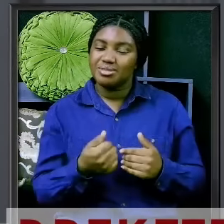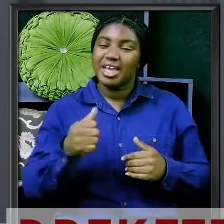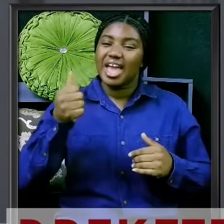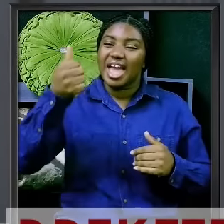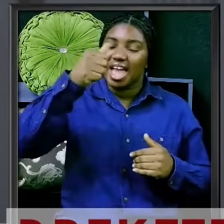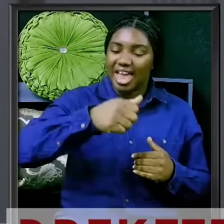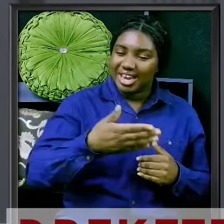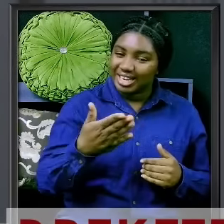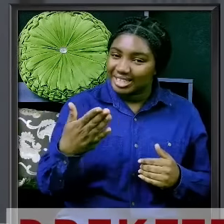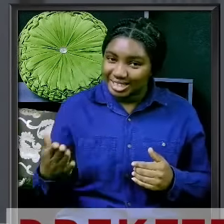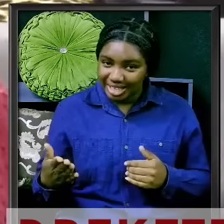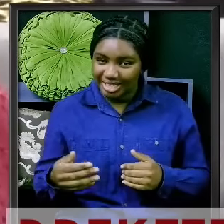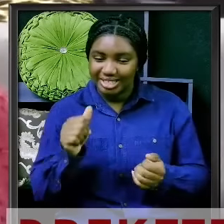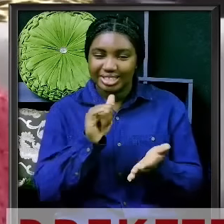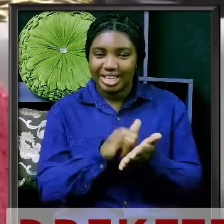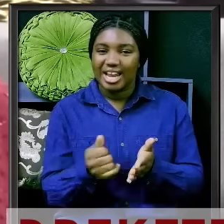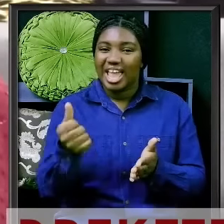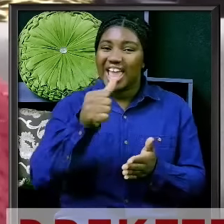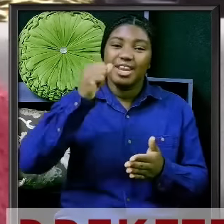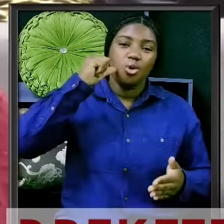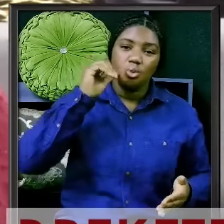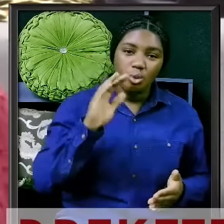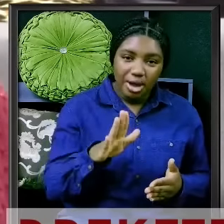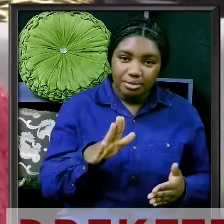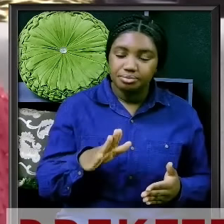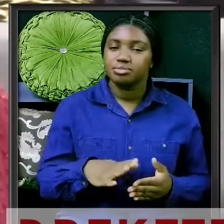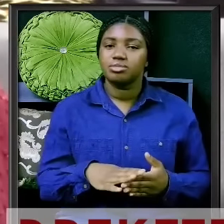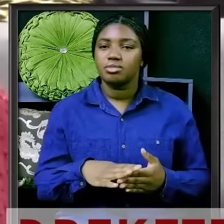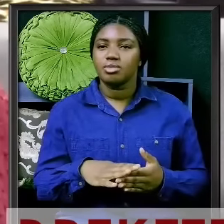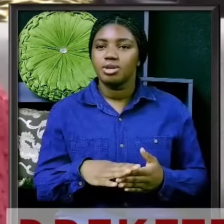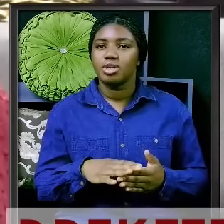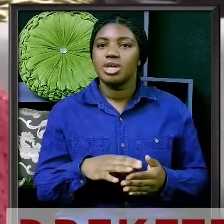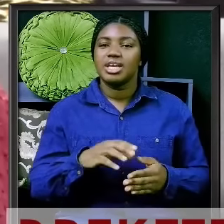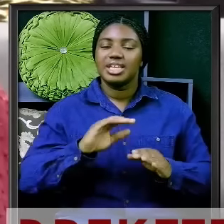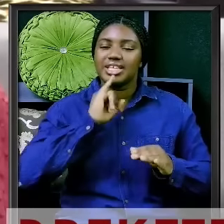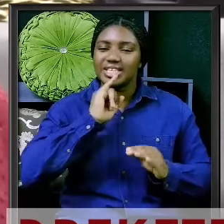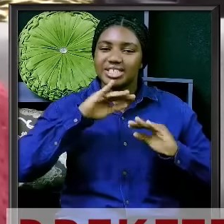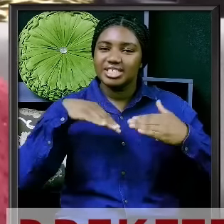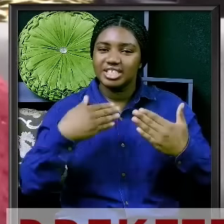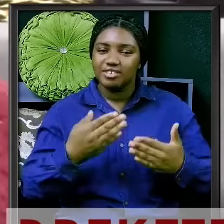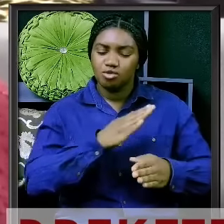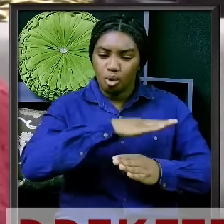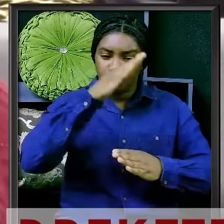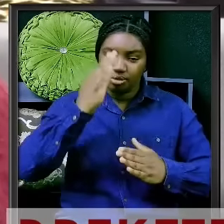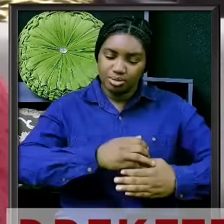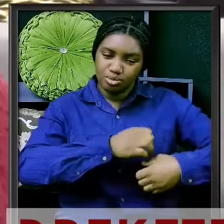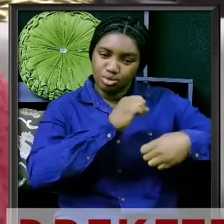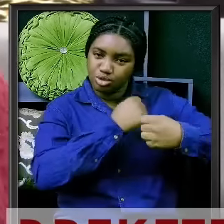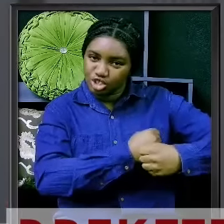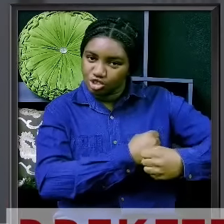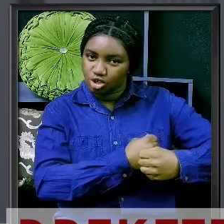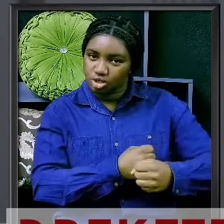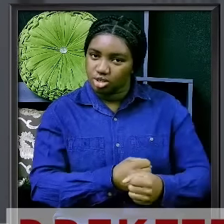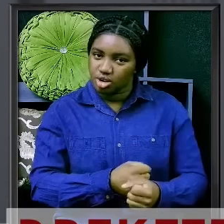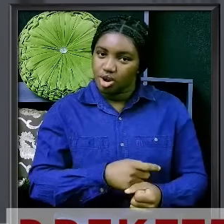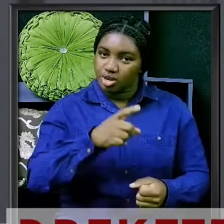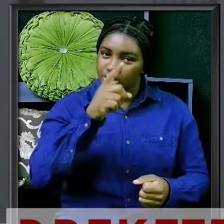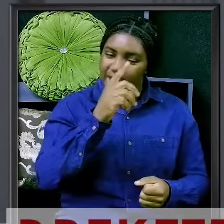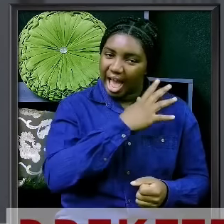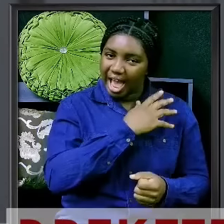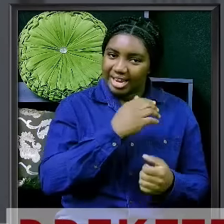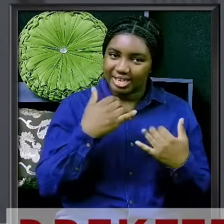woman, whether you are a widow, whether you are vulnerable, is given maximum protection. How much more? One of her